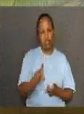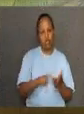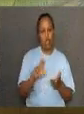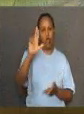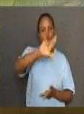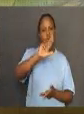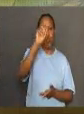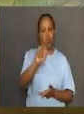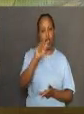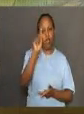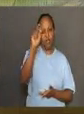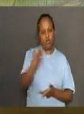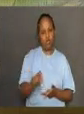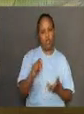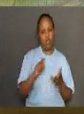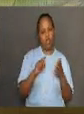Rwanda,